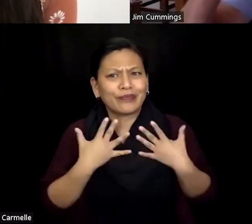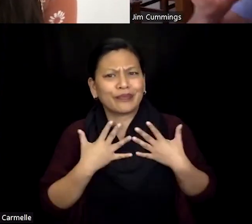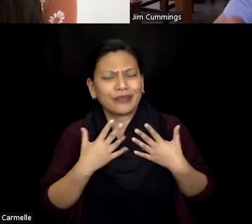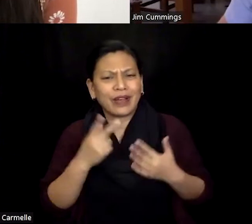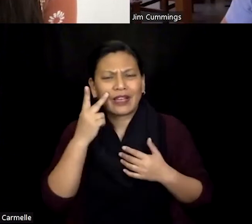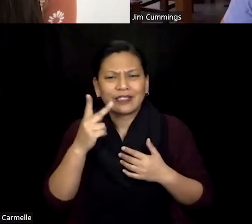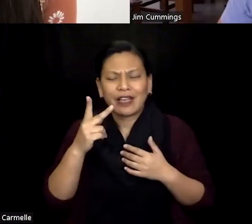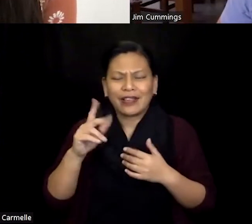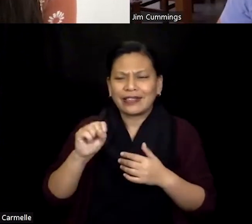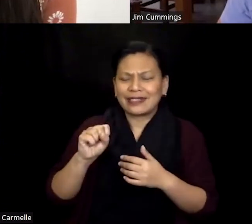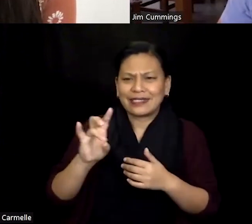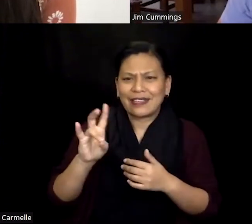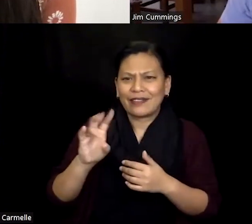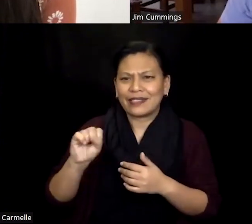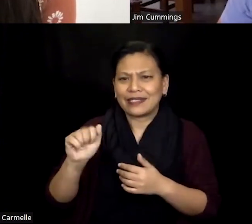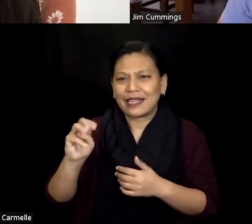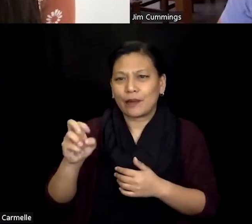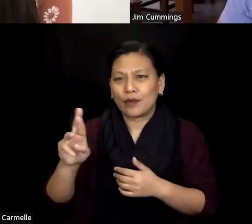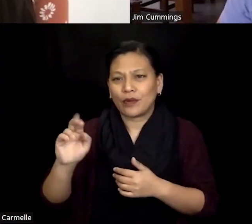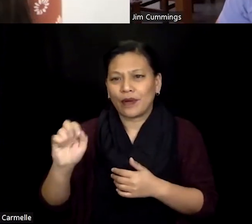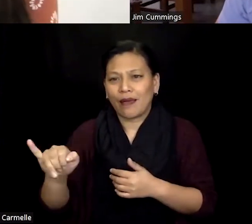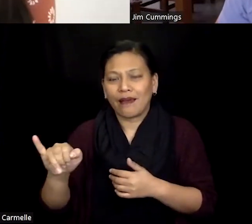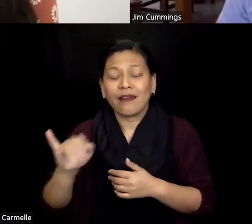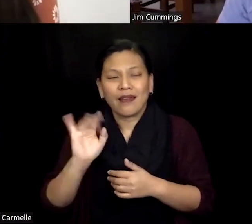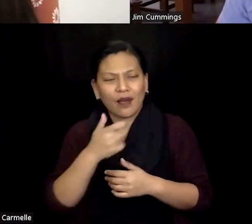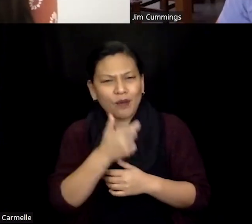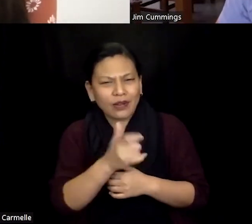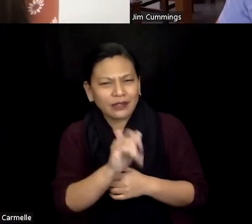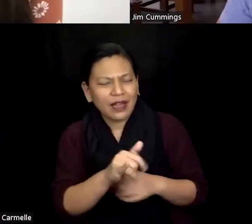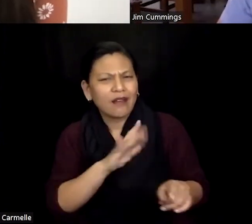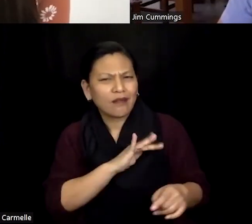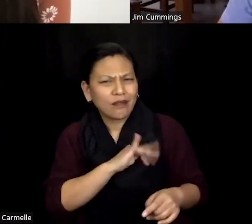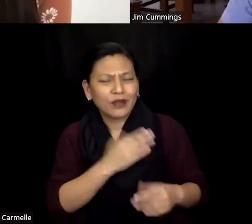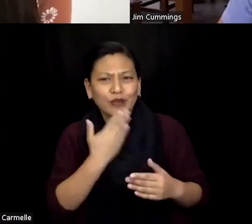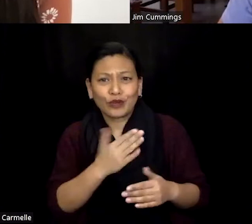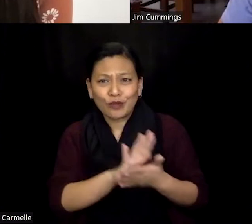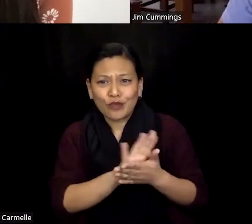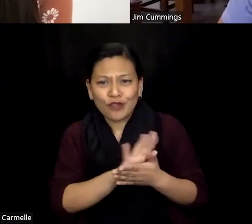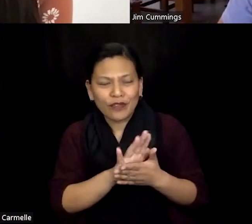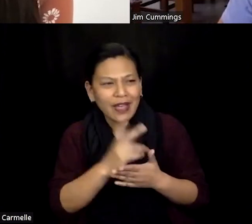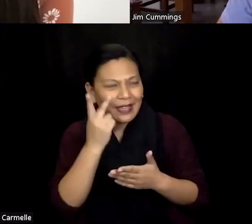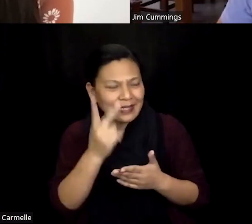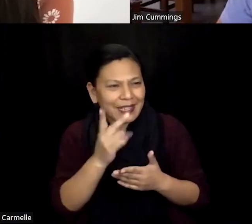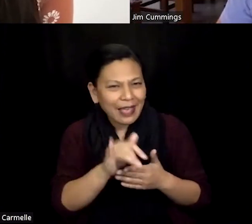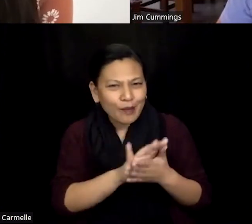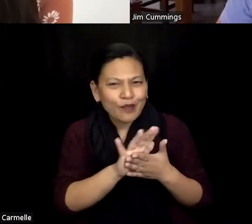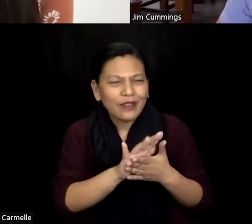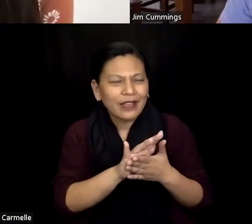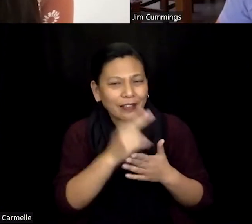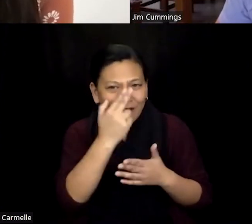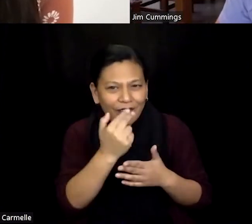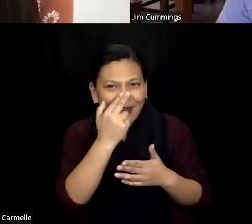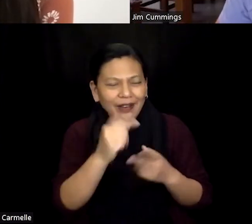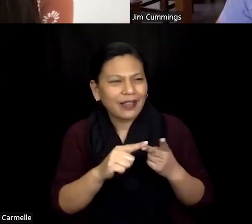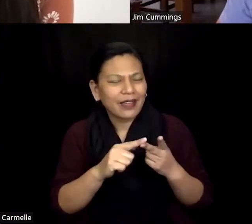the Los Feliz 3 not too long ago, and it's the perfect movie. And to see something where it's very funny and also